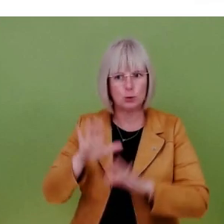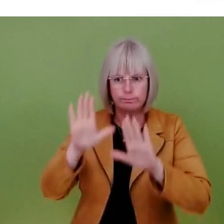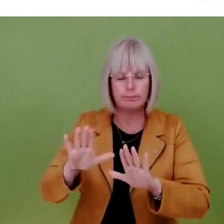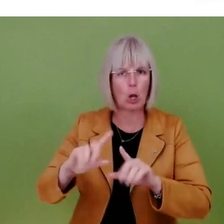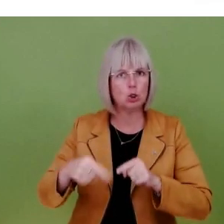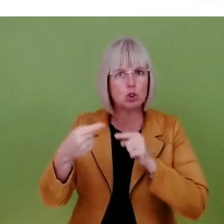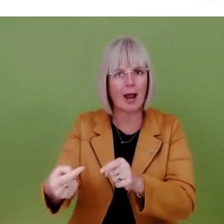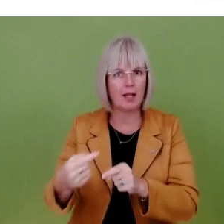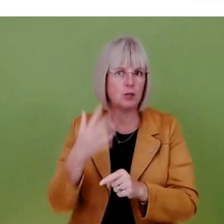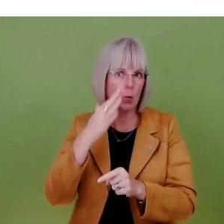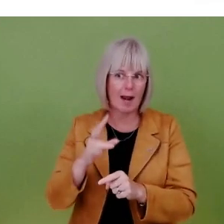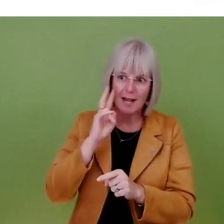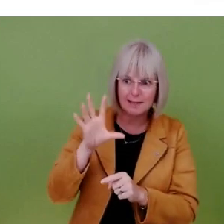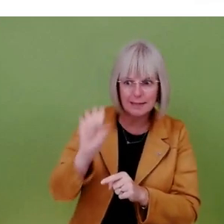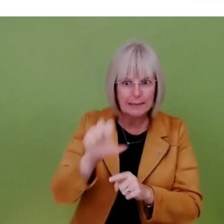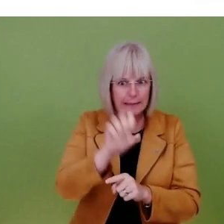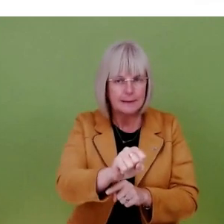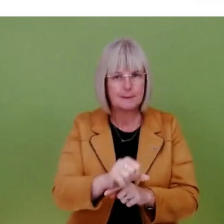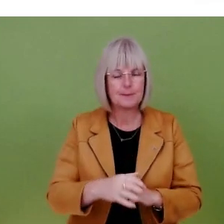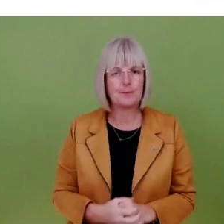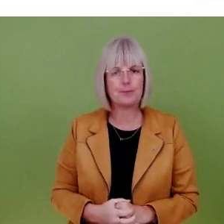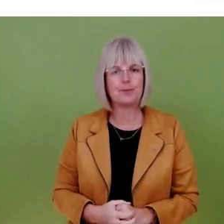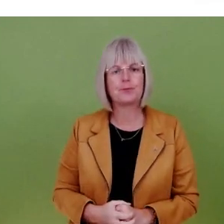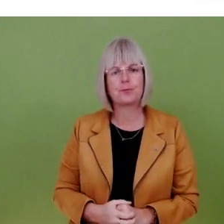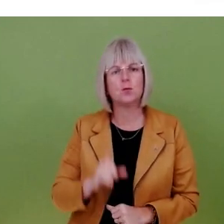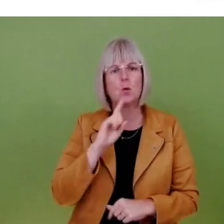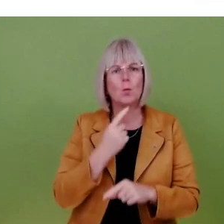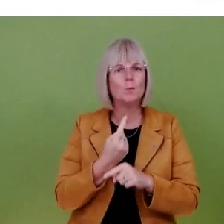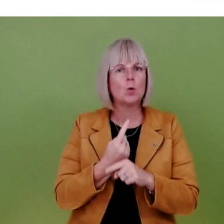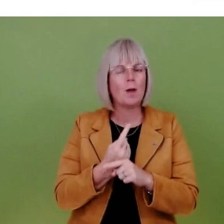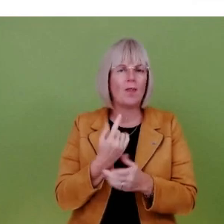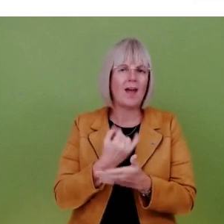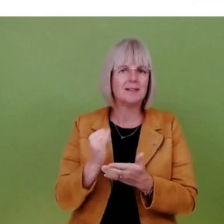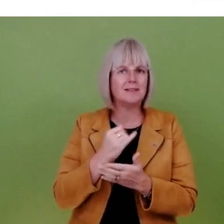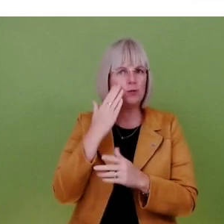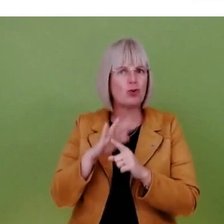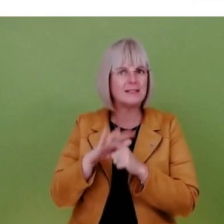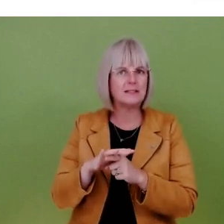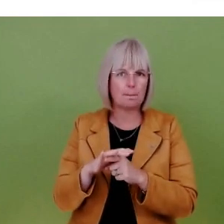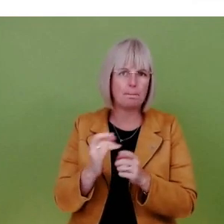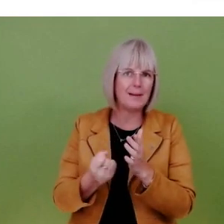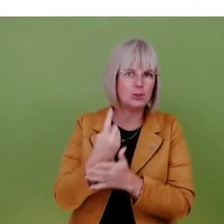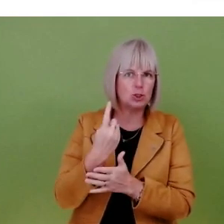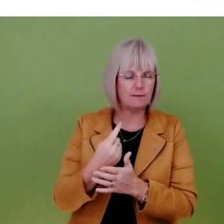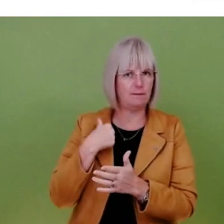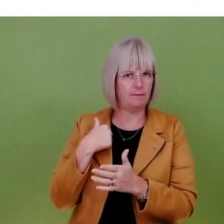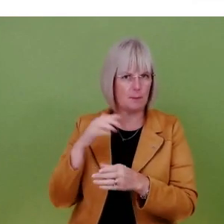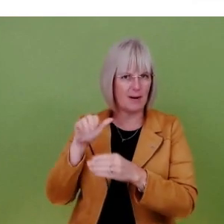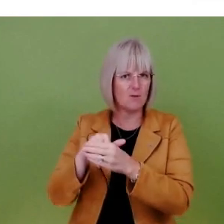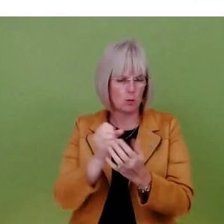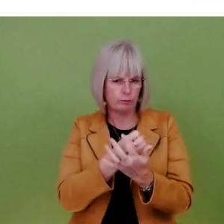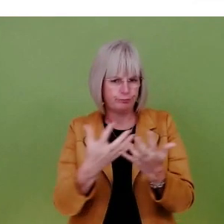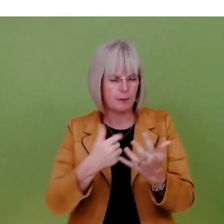of the anti-racism initiatives that I've been involved with across my roles. So some of